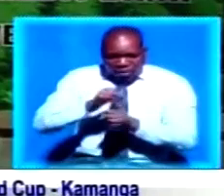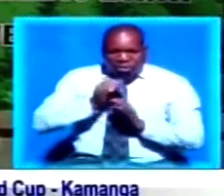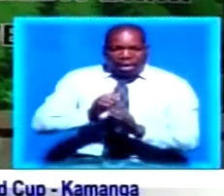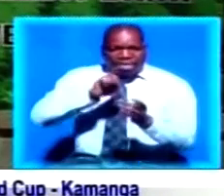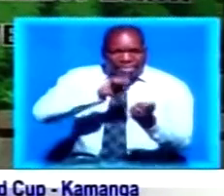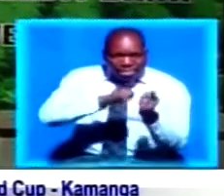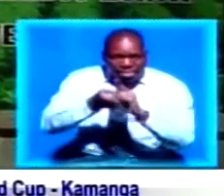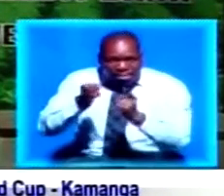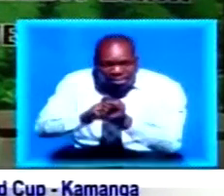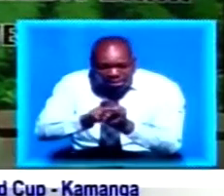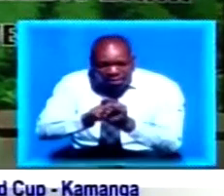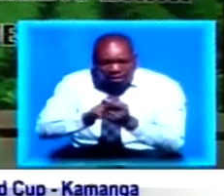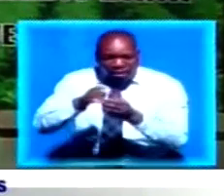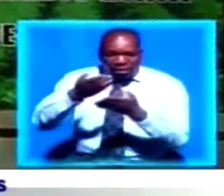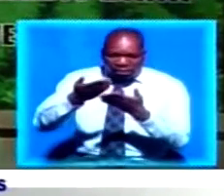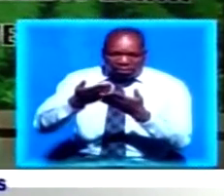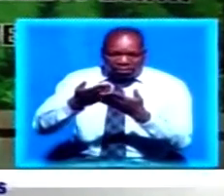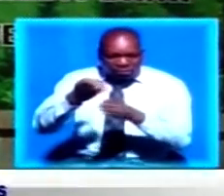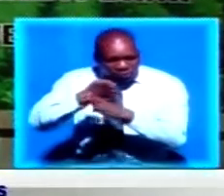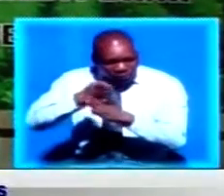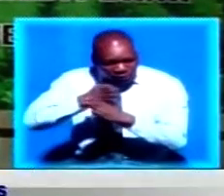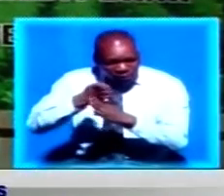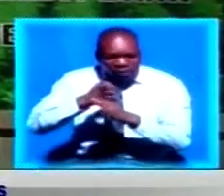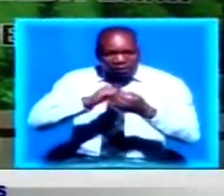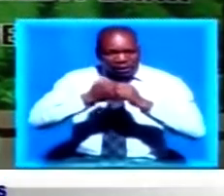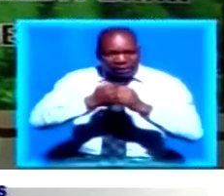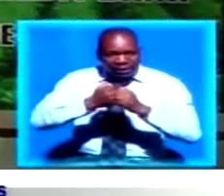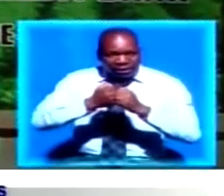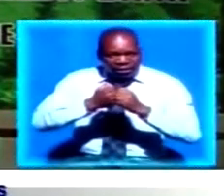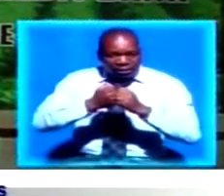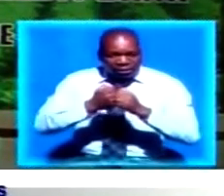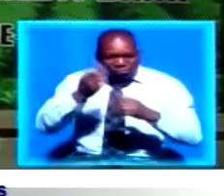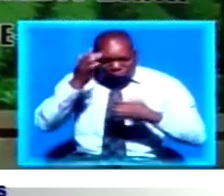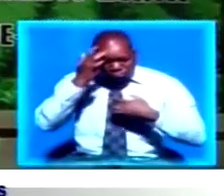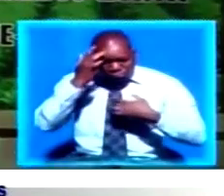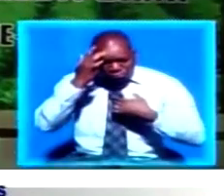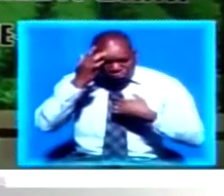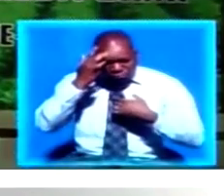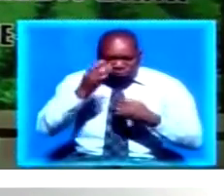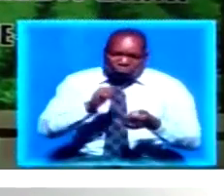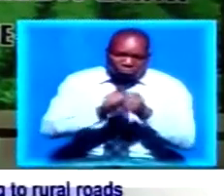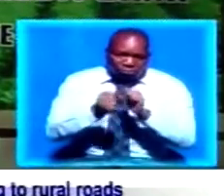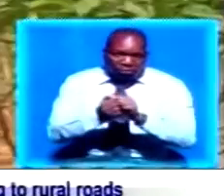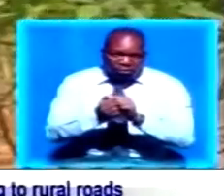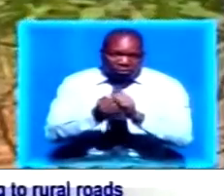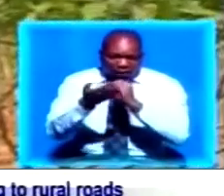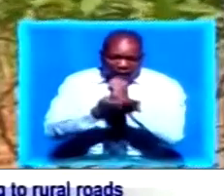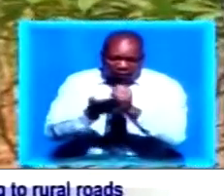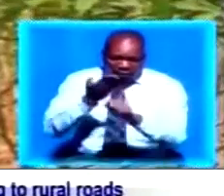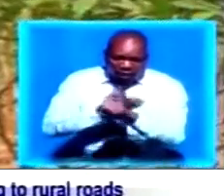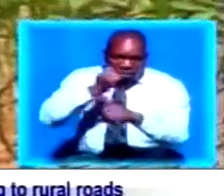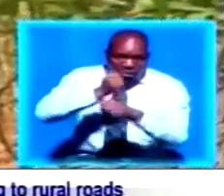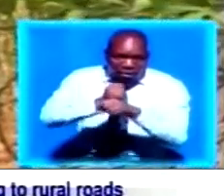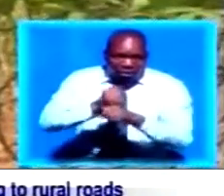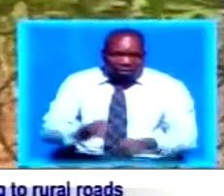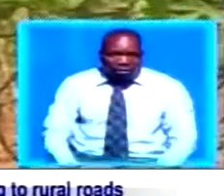will help evaluate the challenges and disease threats in the cassava industry. Naiz has more in this report. A